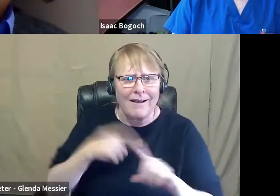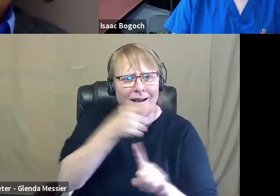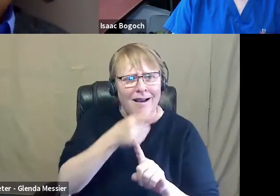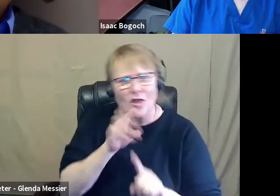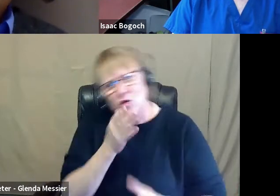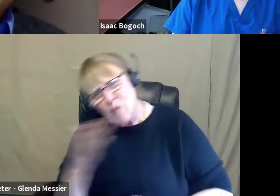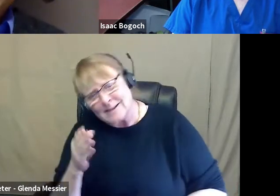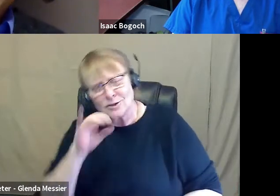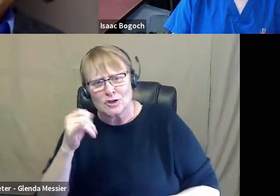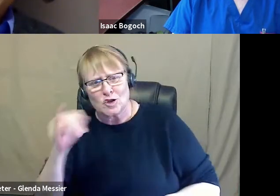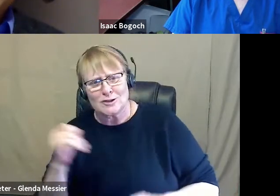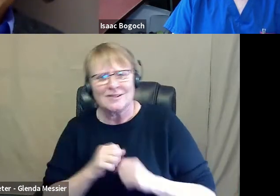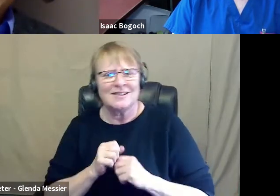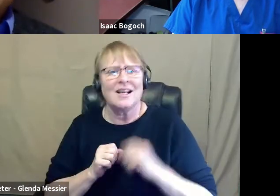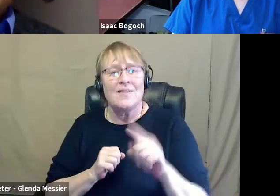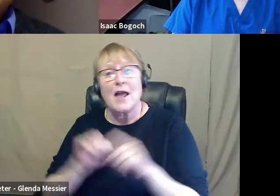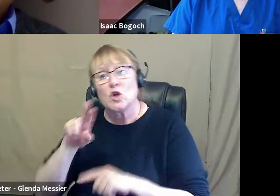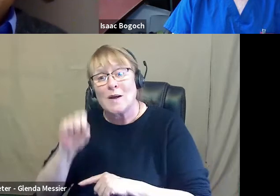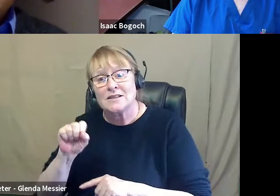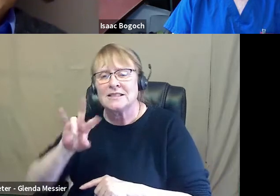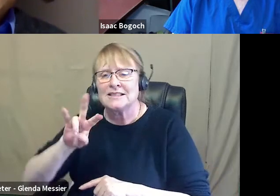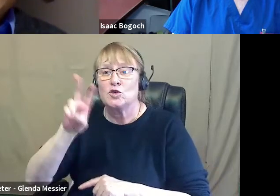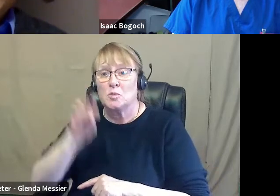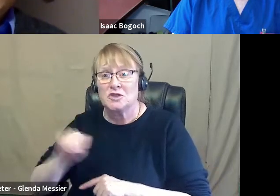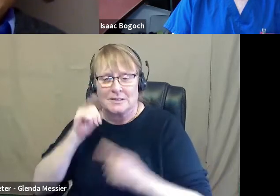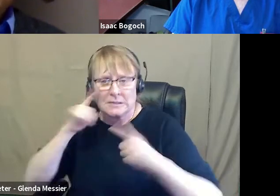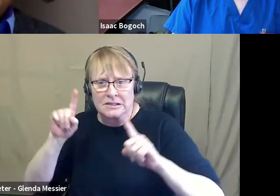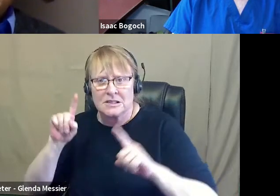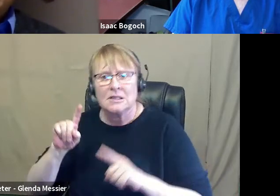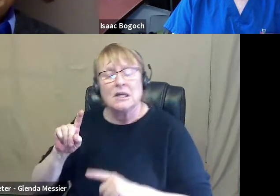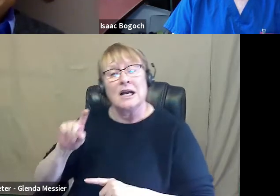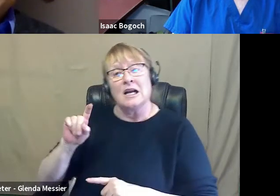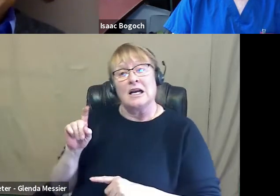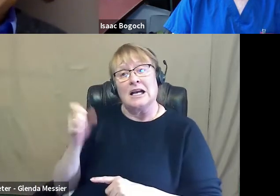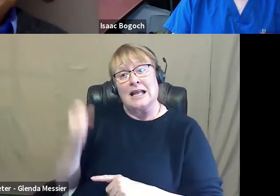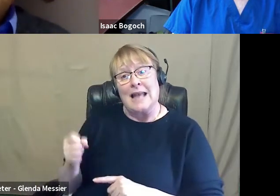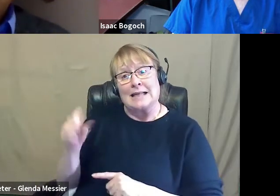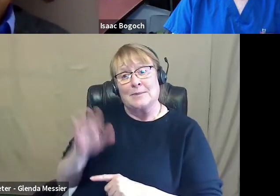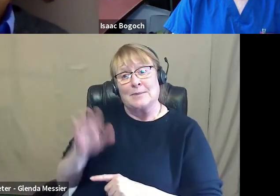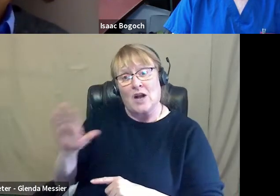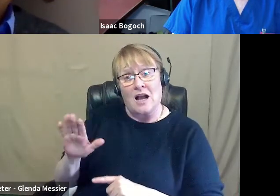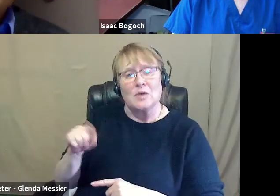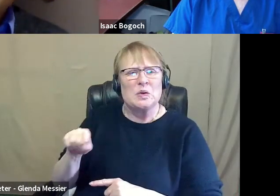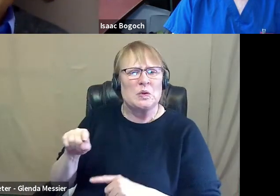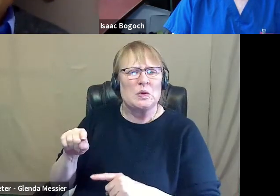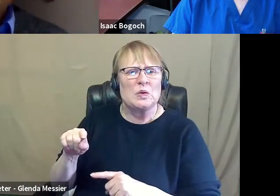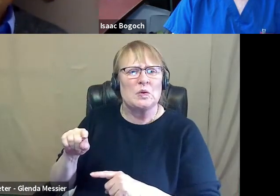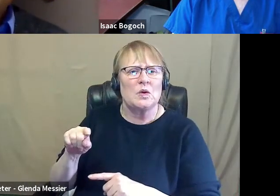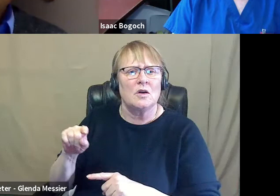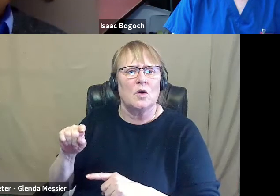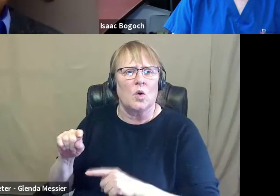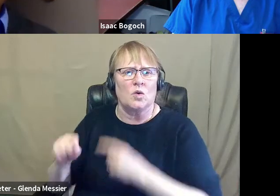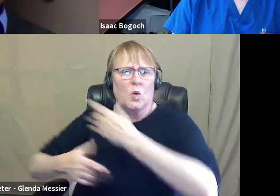the US arm of that trial, it was 72%. A little bit less in Latin America, and interesting in South Africa, it was about